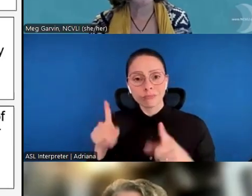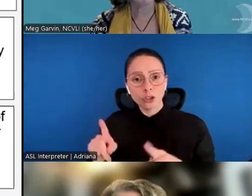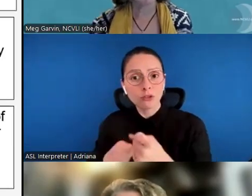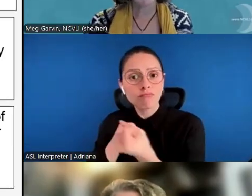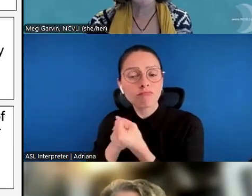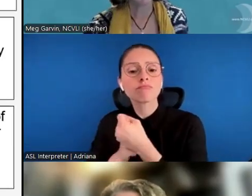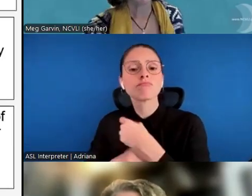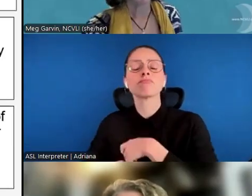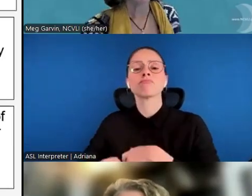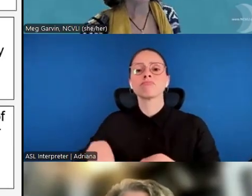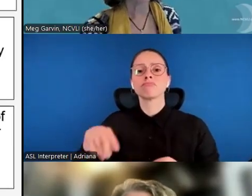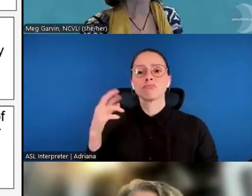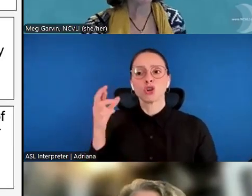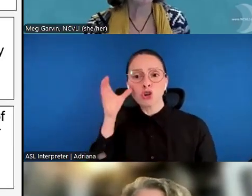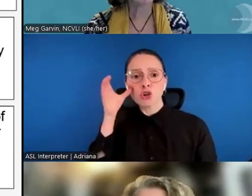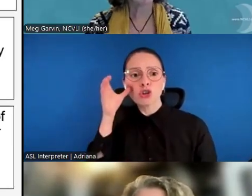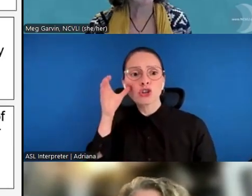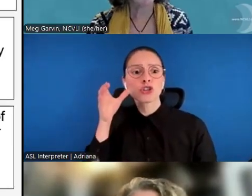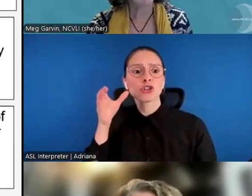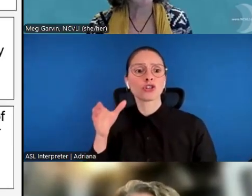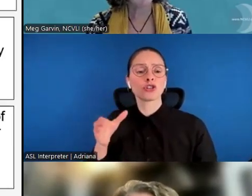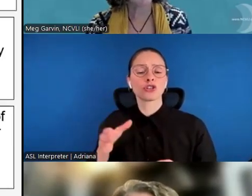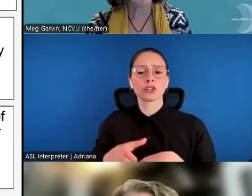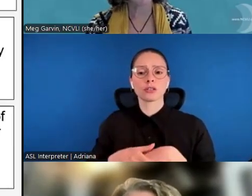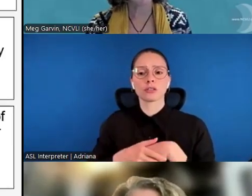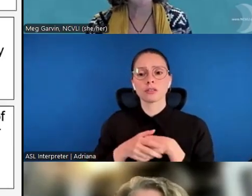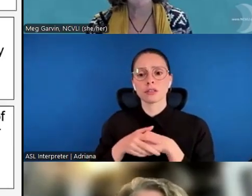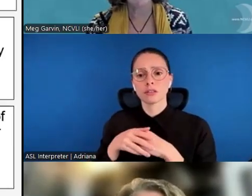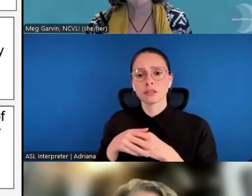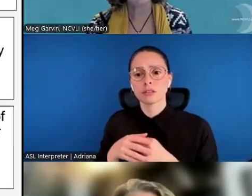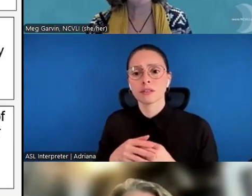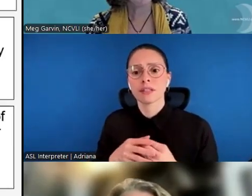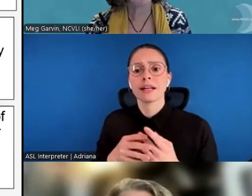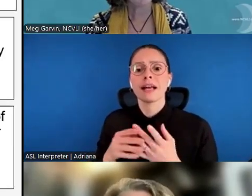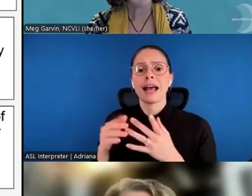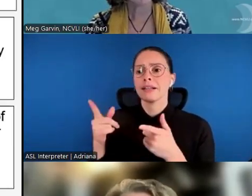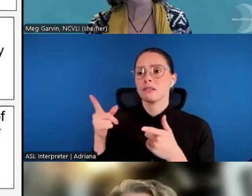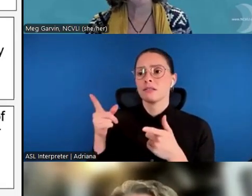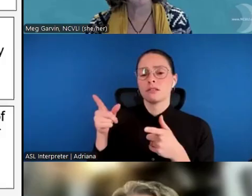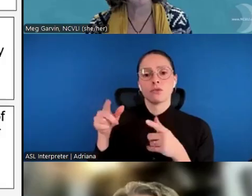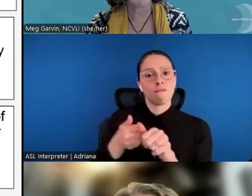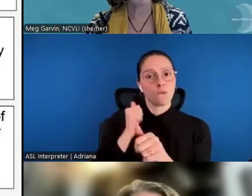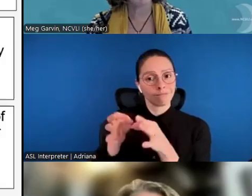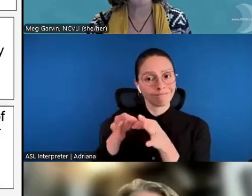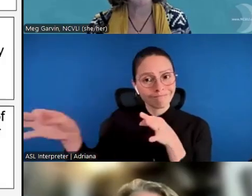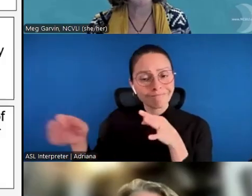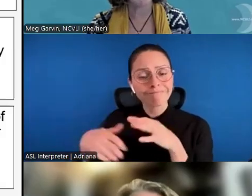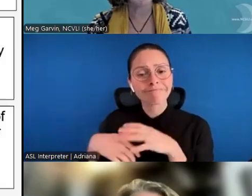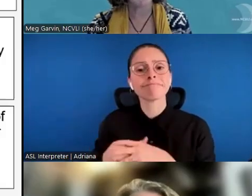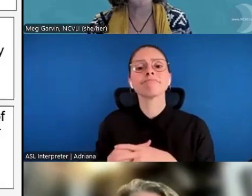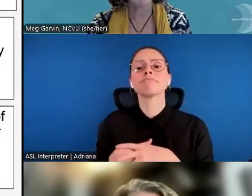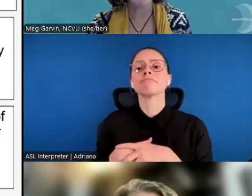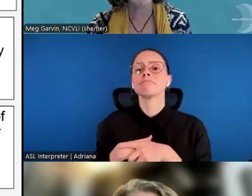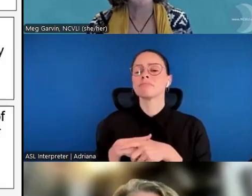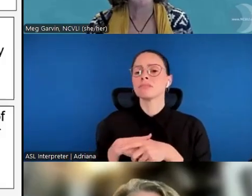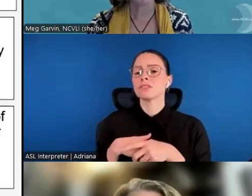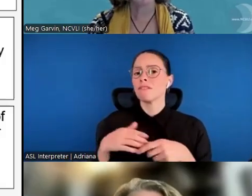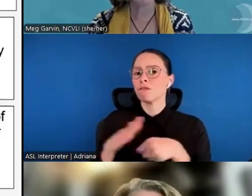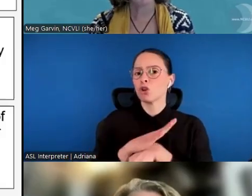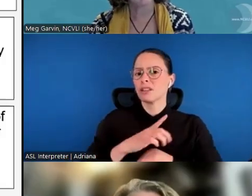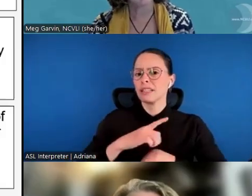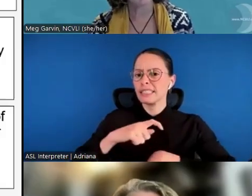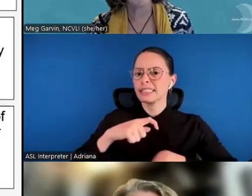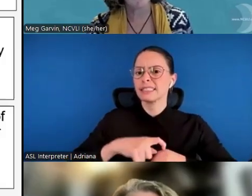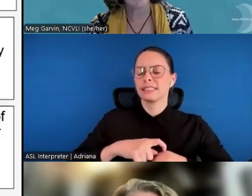reasonably heard, to proceedings free from unreasonable delay, to full and timely restitution, to